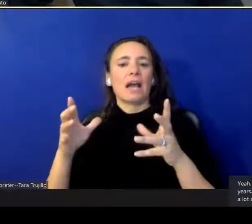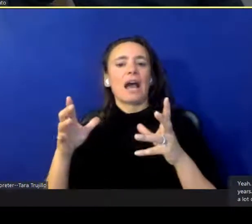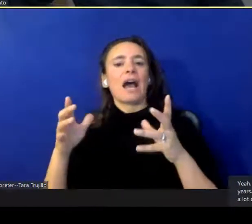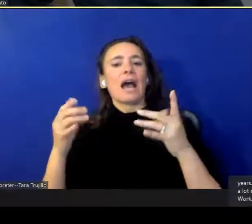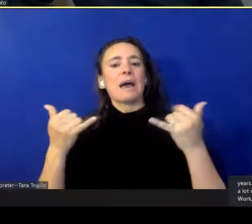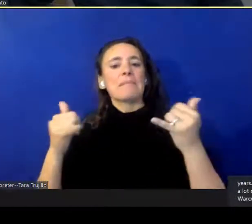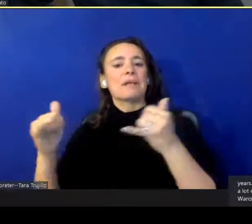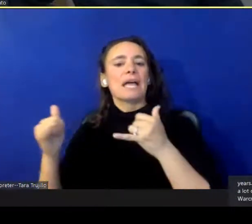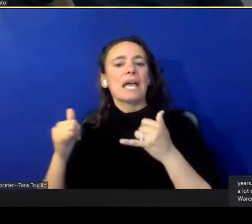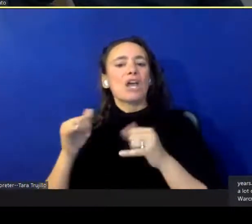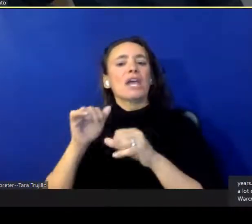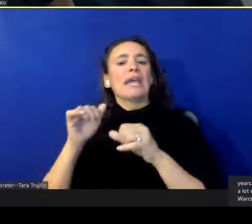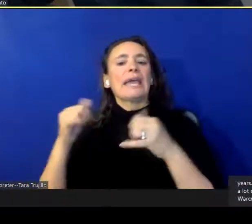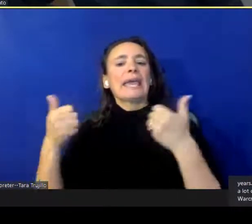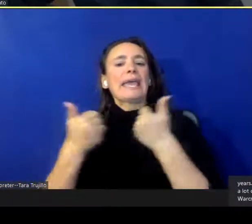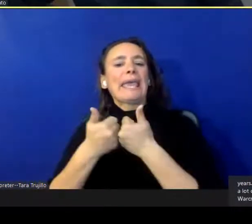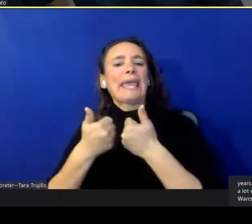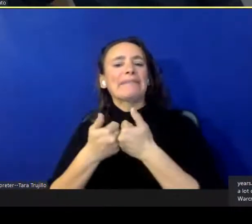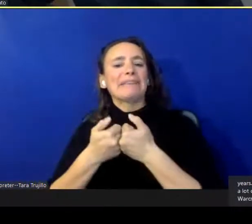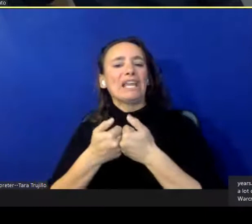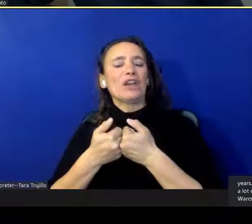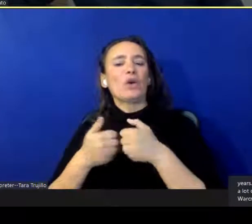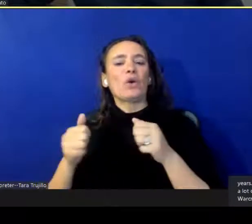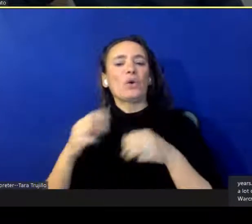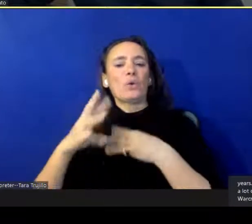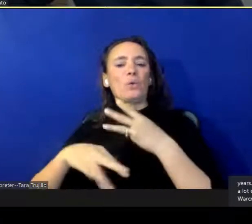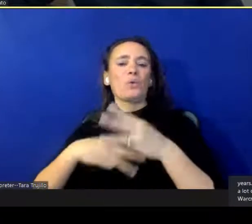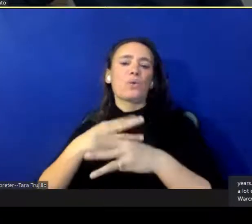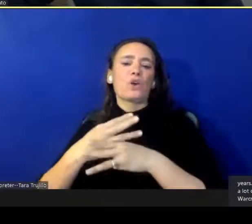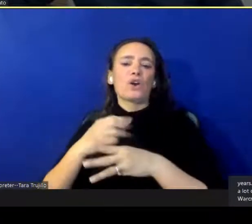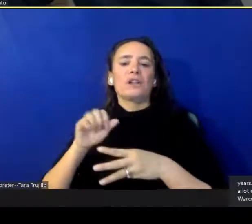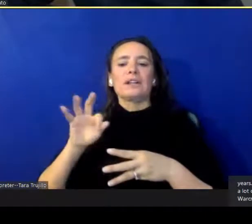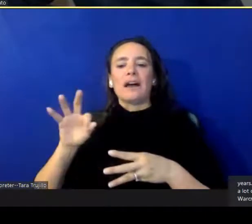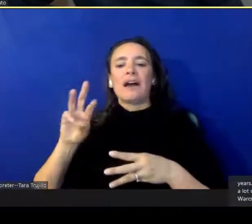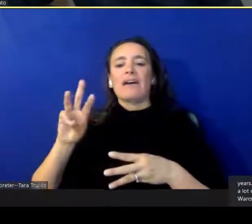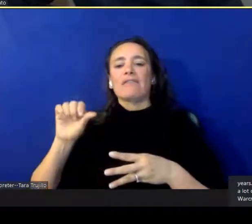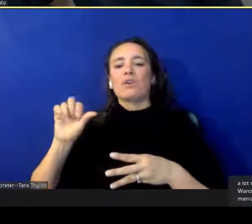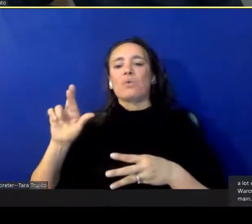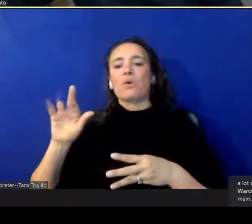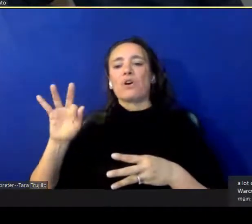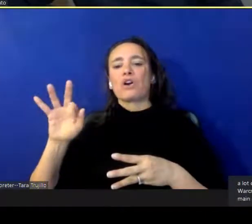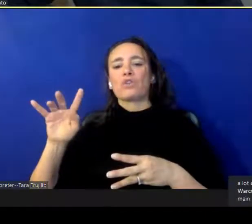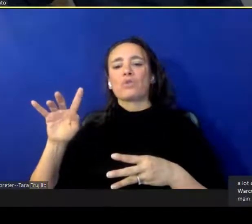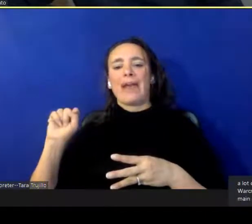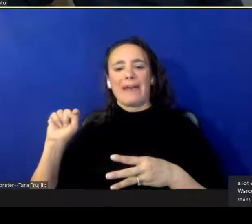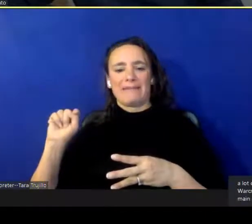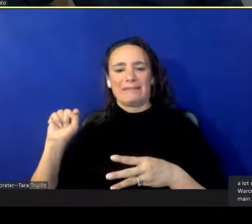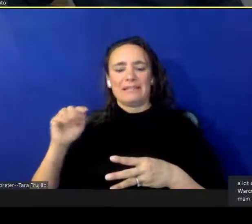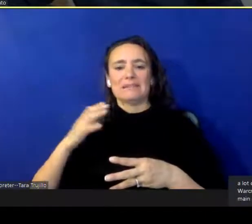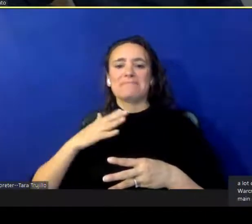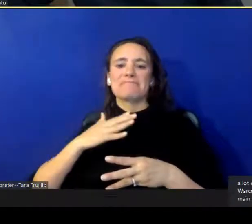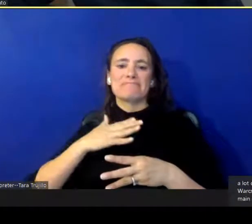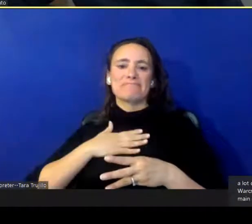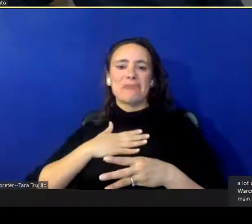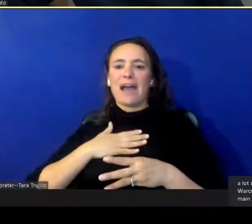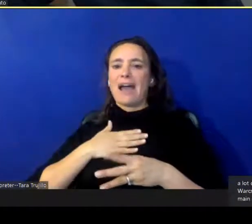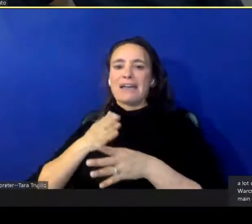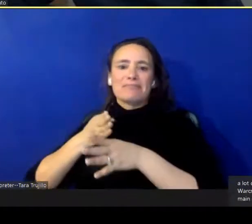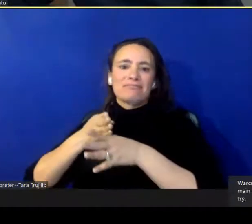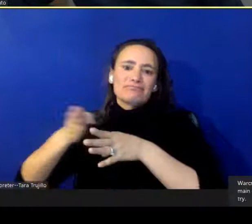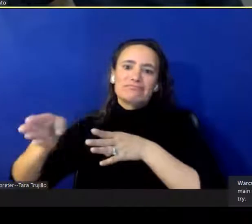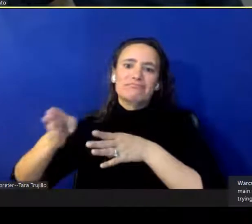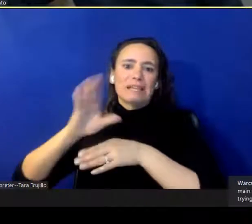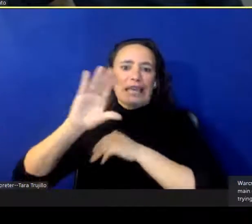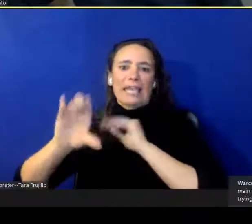of Warcraft, which is a fantasy game where my main character was a rogue where I ran around